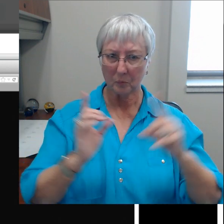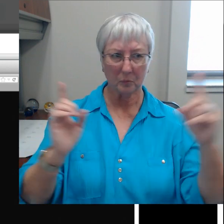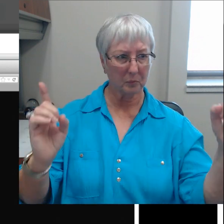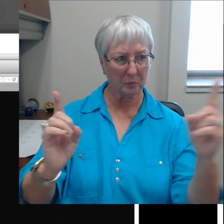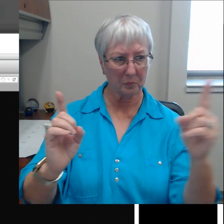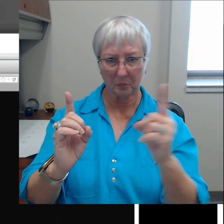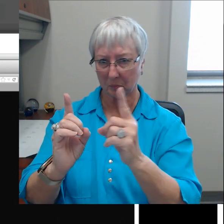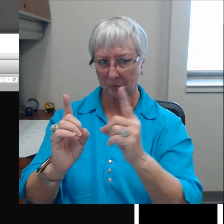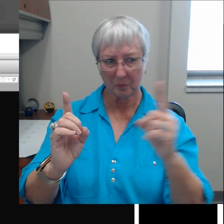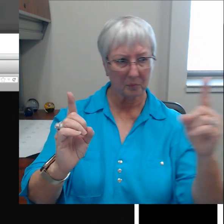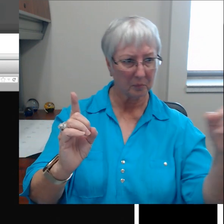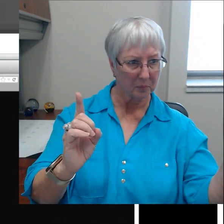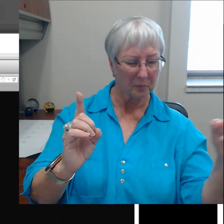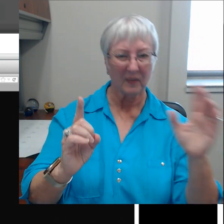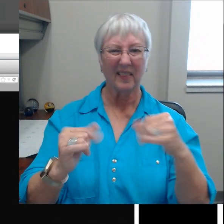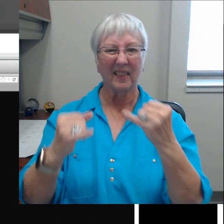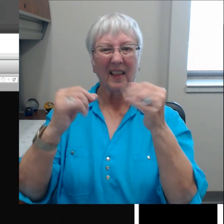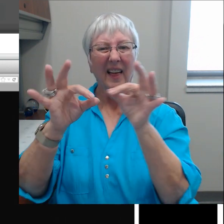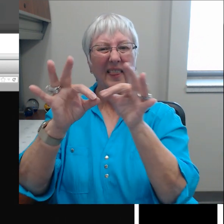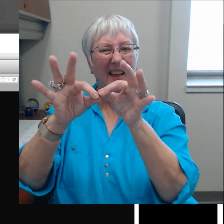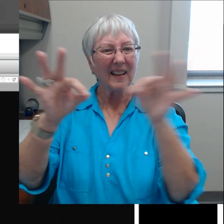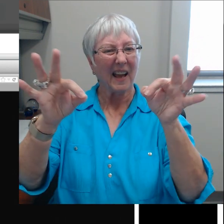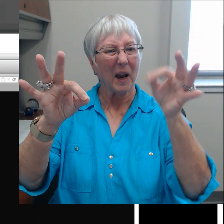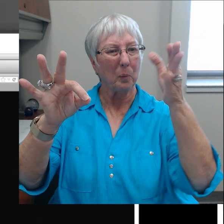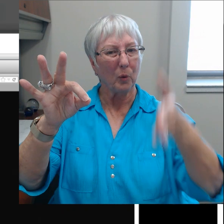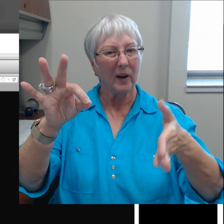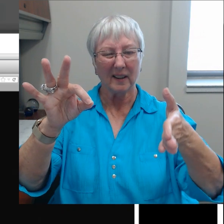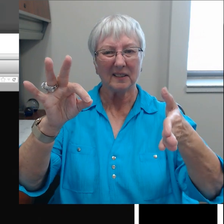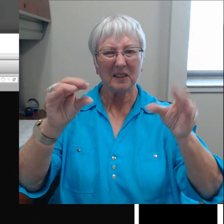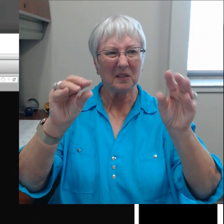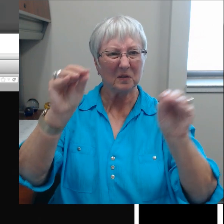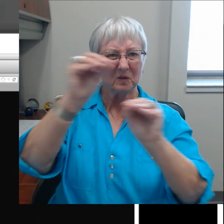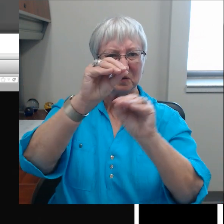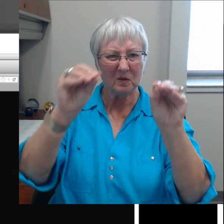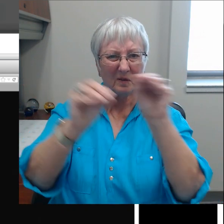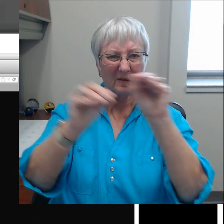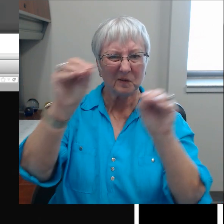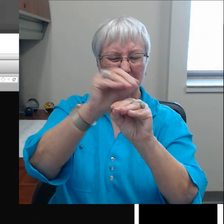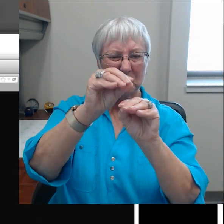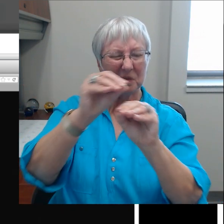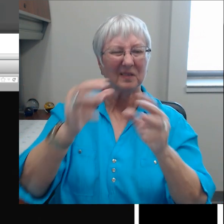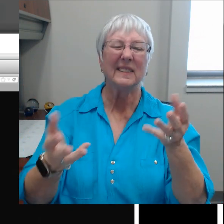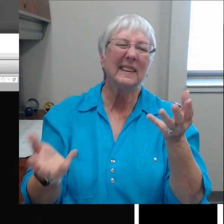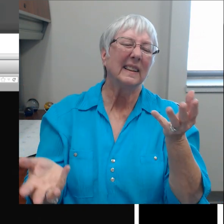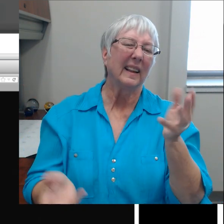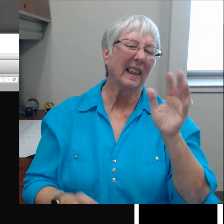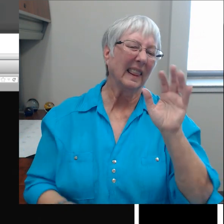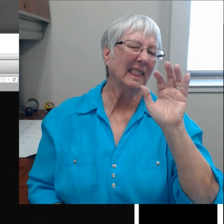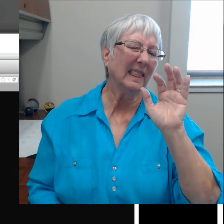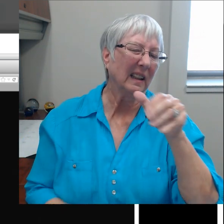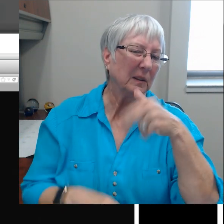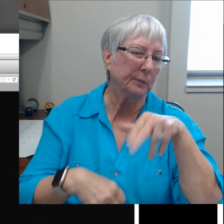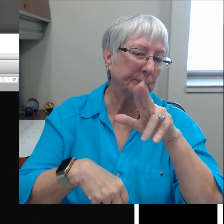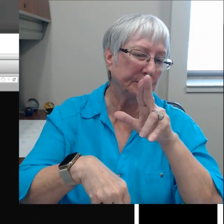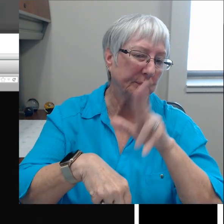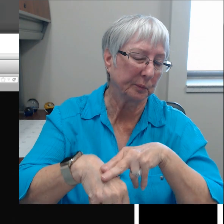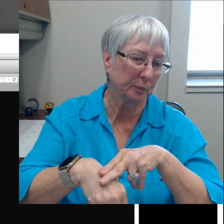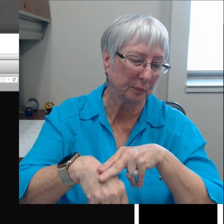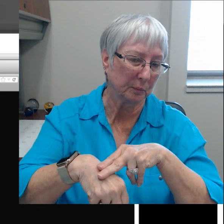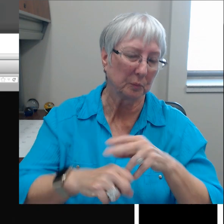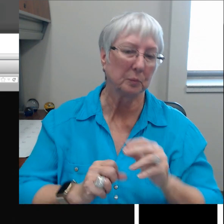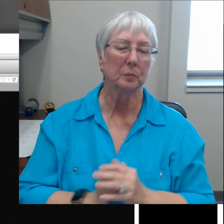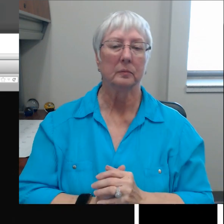much arbitrarily, basically however it's actually going to fit within the viewport. That's normal, and generally what we have to expect in responsive